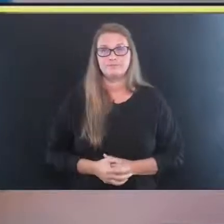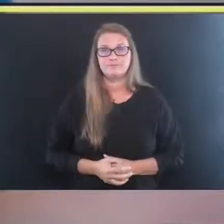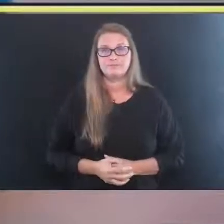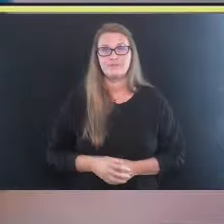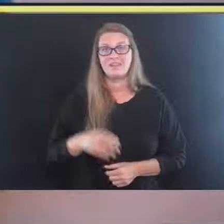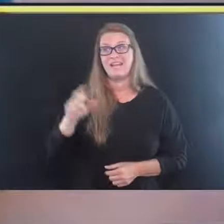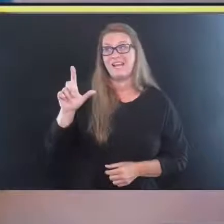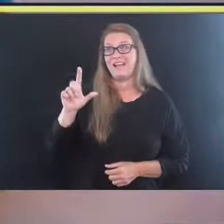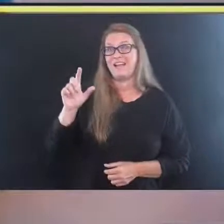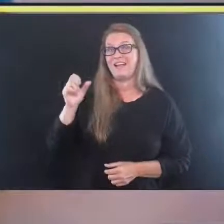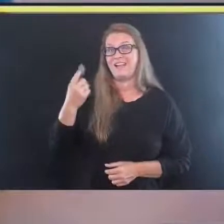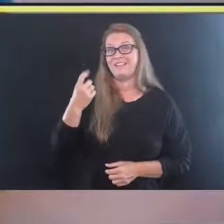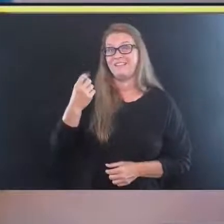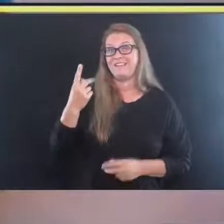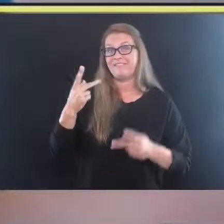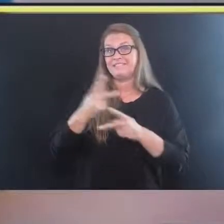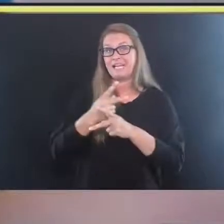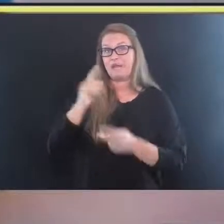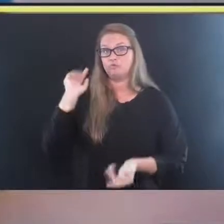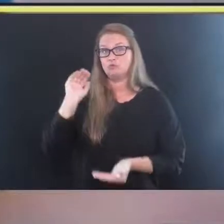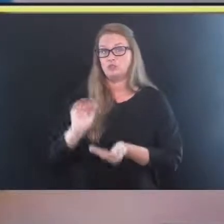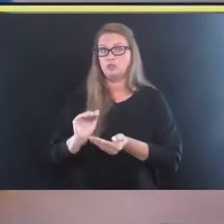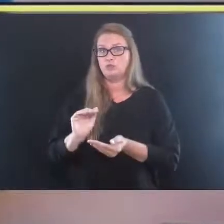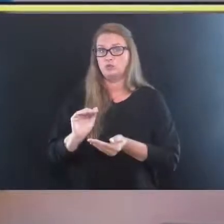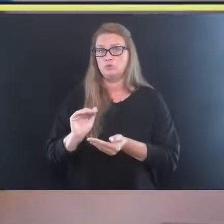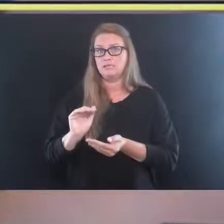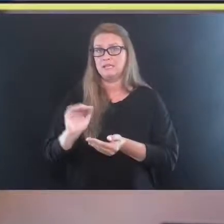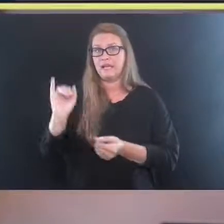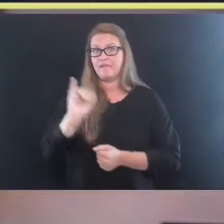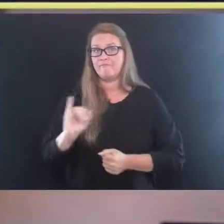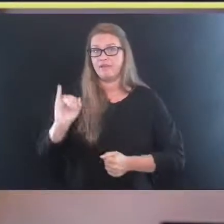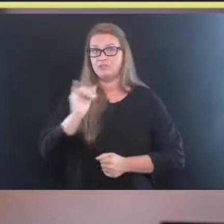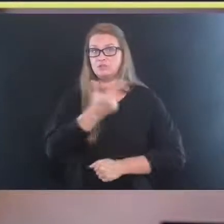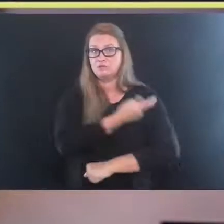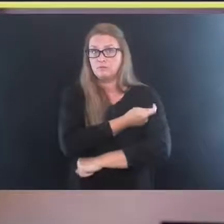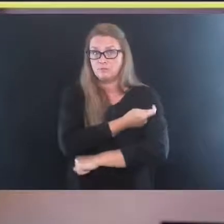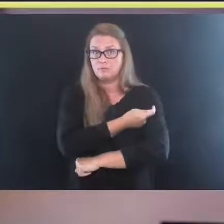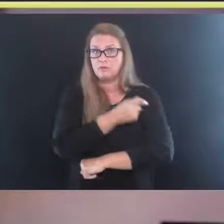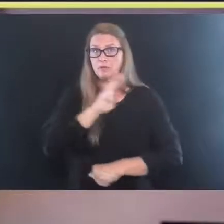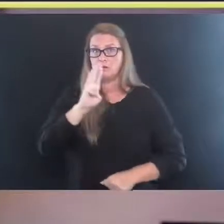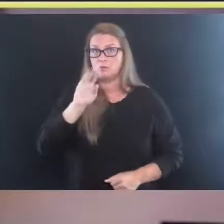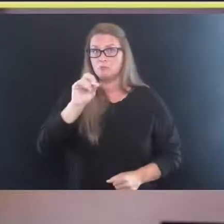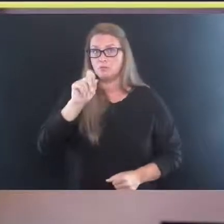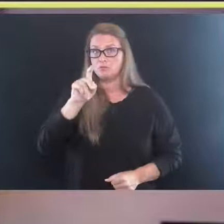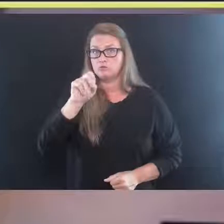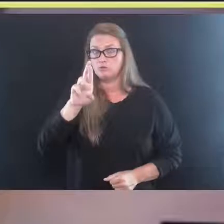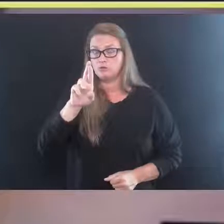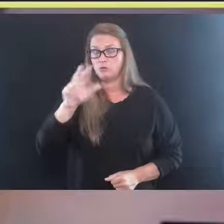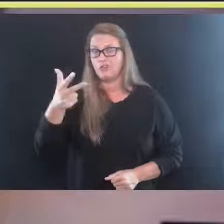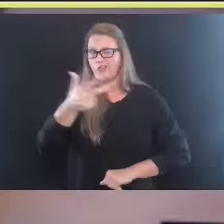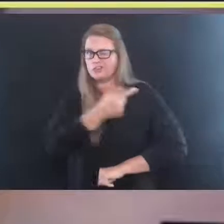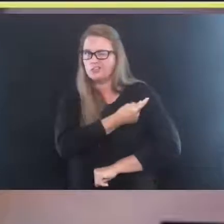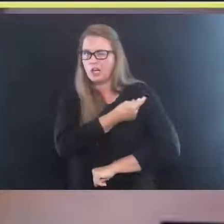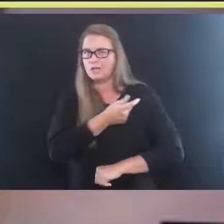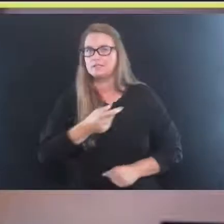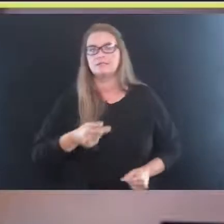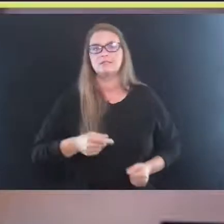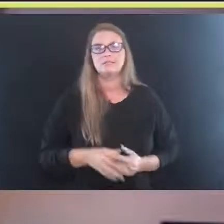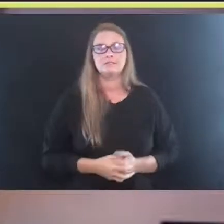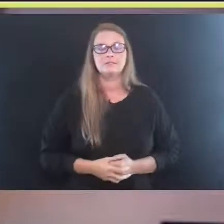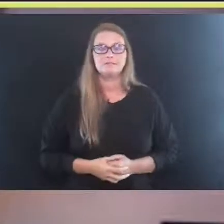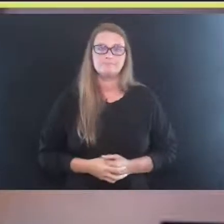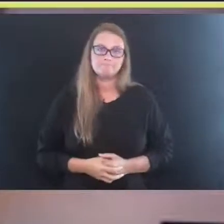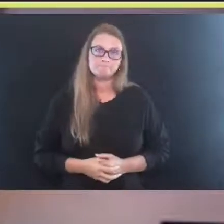times increased reduction of infection and a 20 times reduction of severe disease. But more to follow on